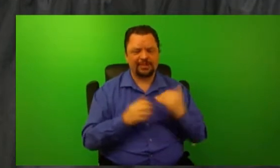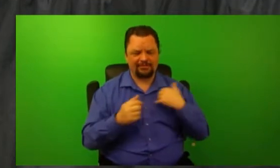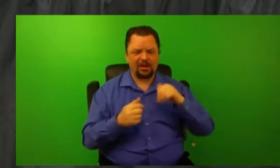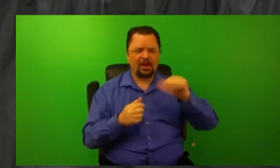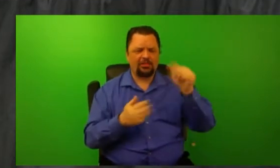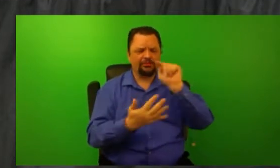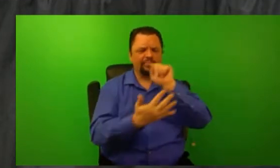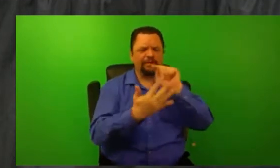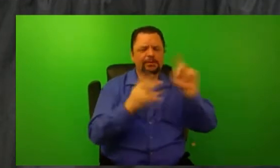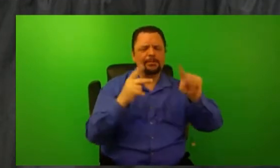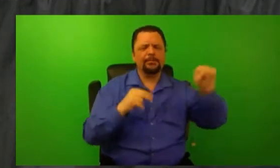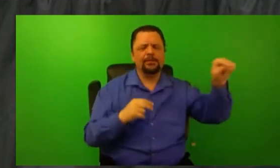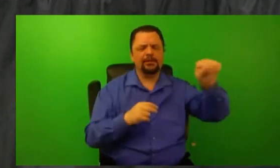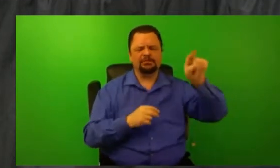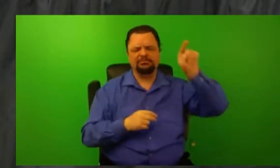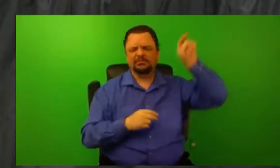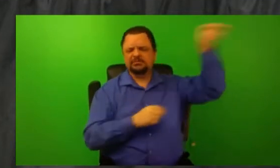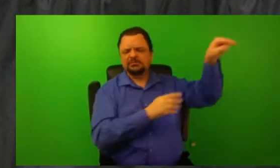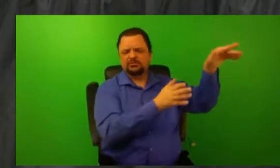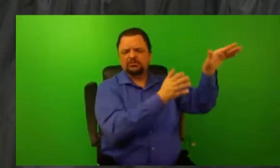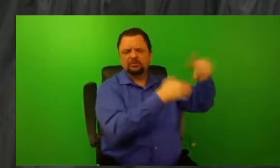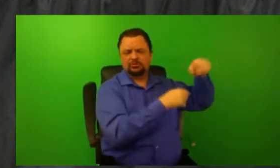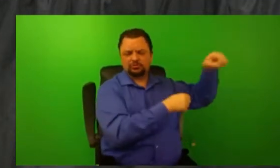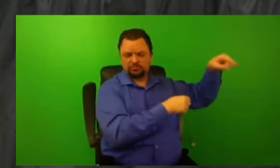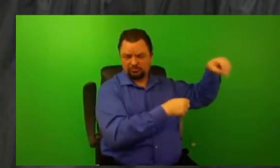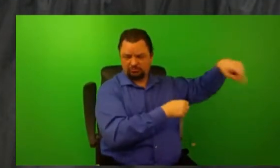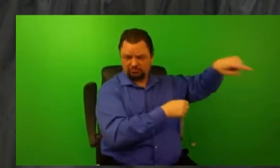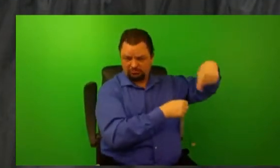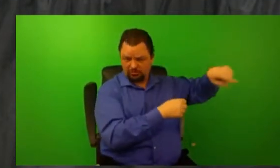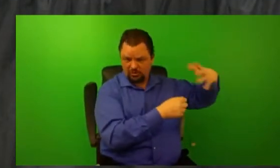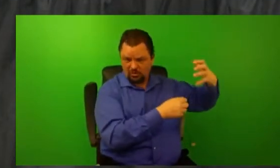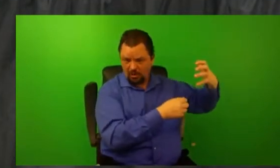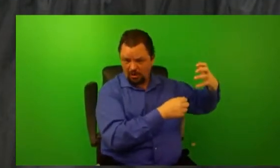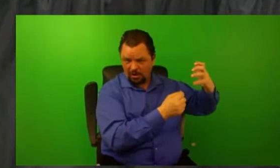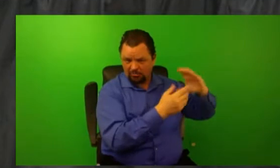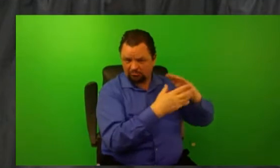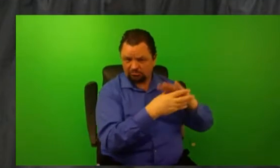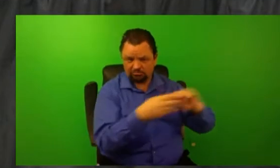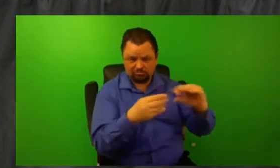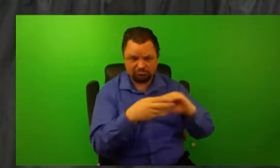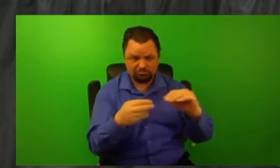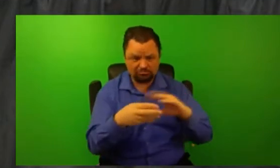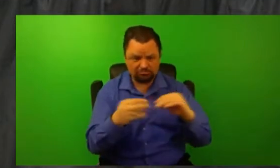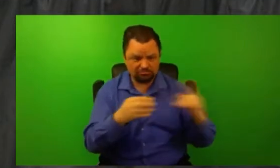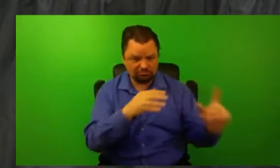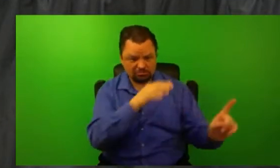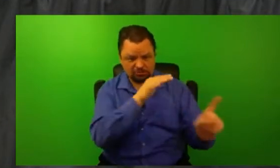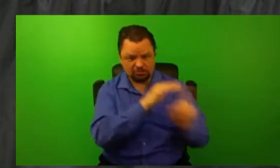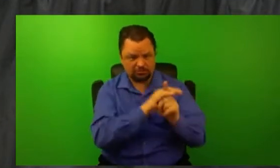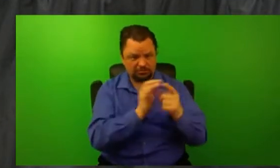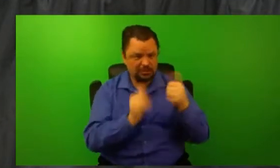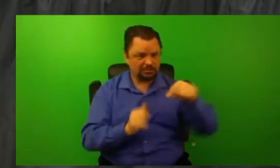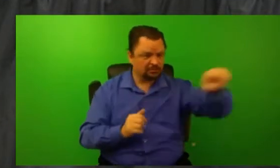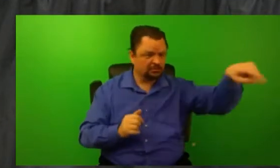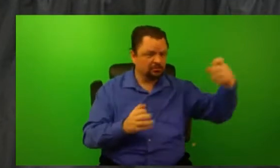public comment? And you can decide the order. Please come on up. And anyone? No?